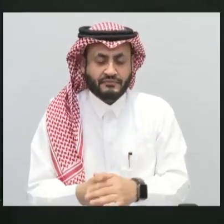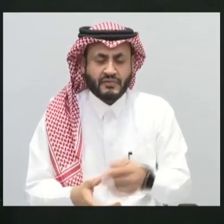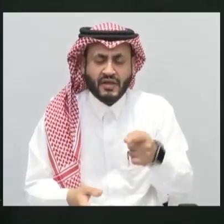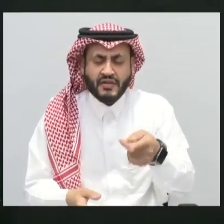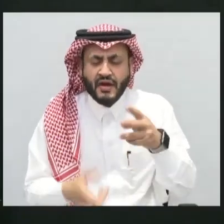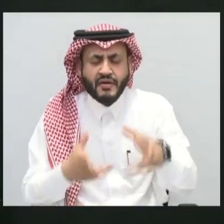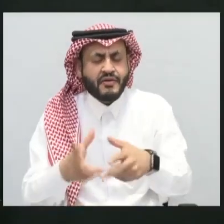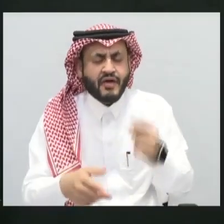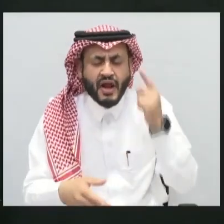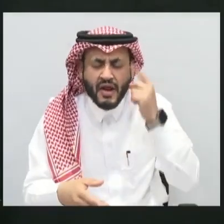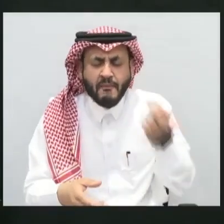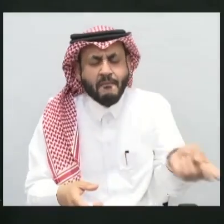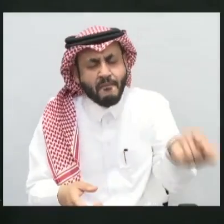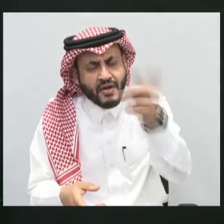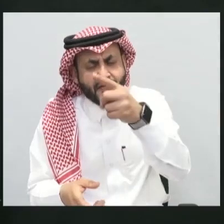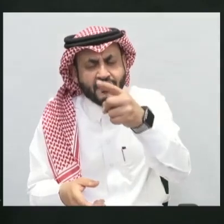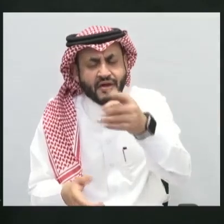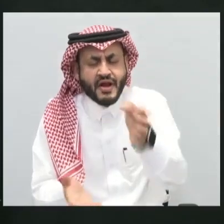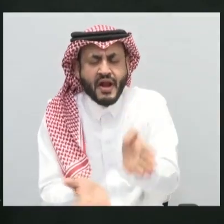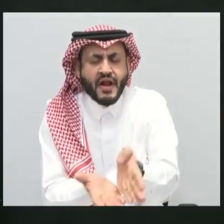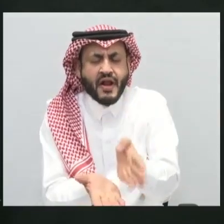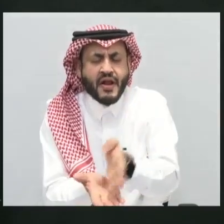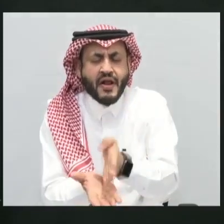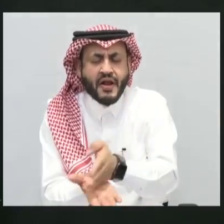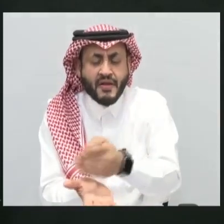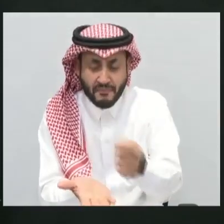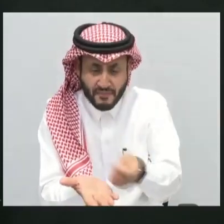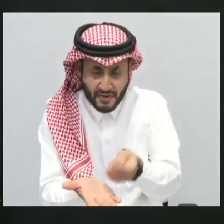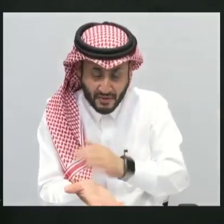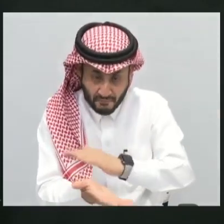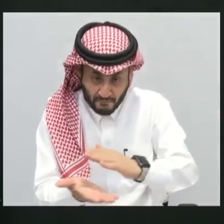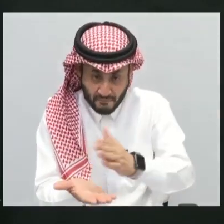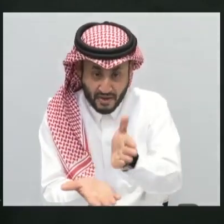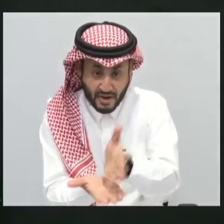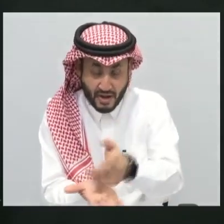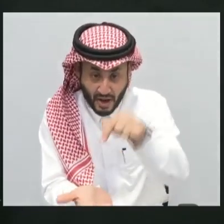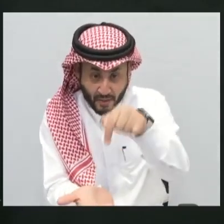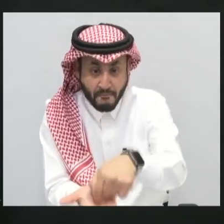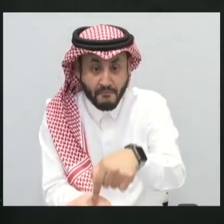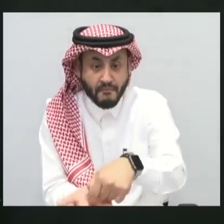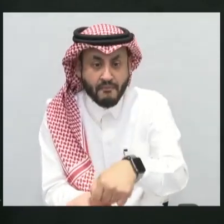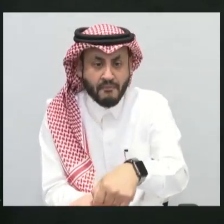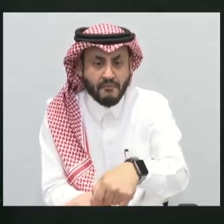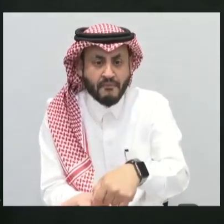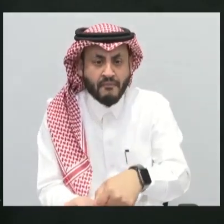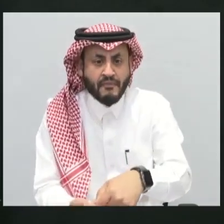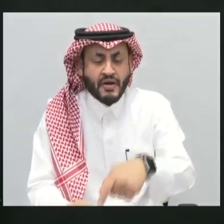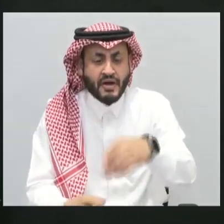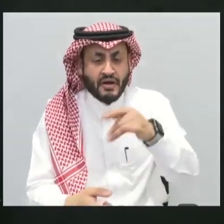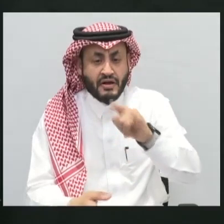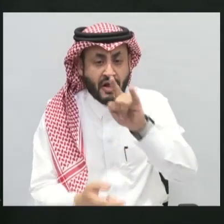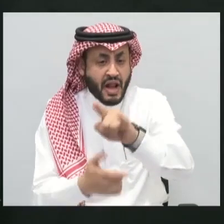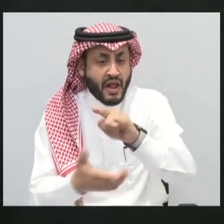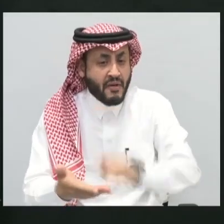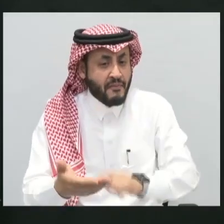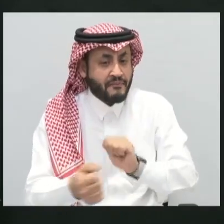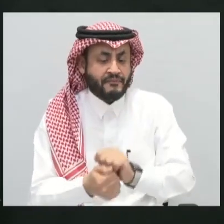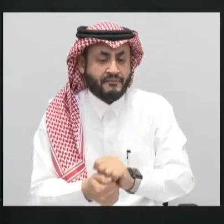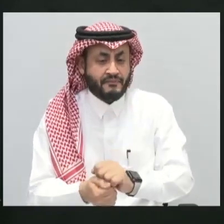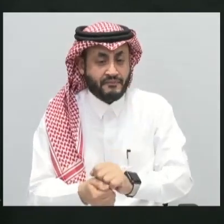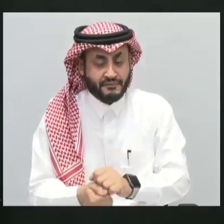the future, let's say maybe next Thursday, and this plan is certain, is 100% definite.